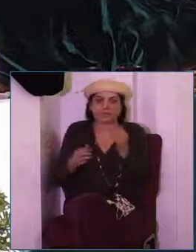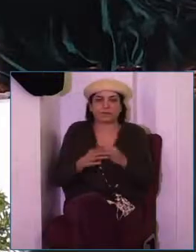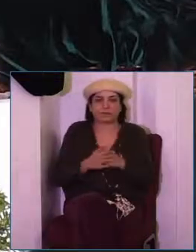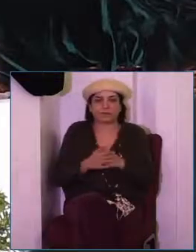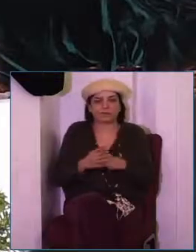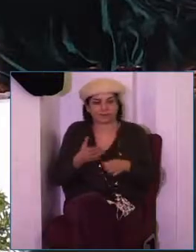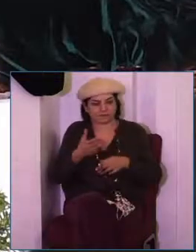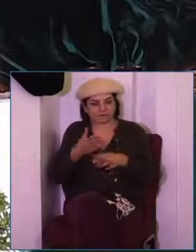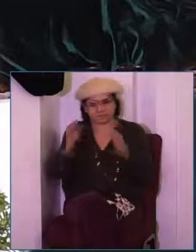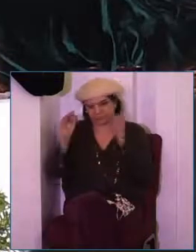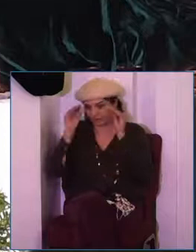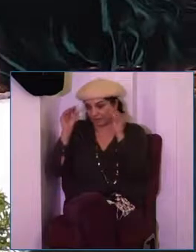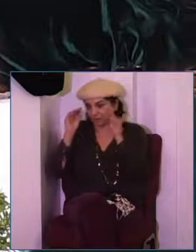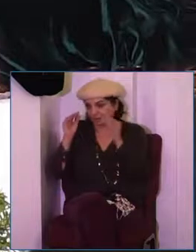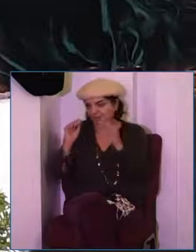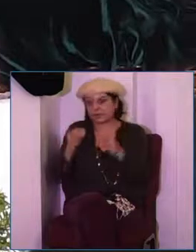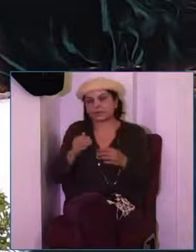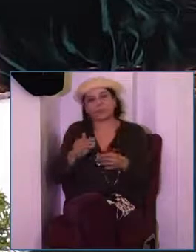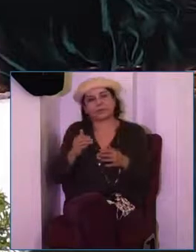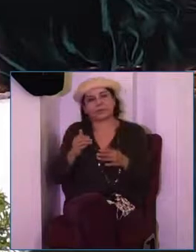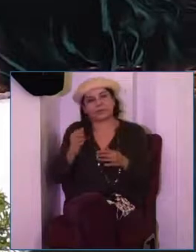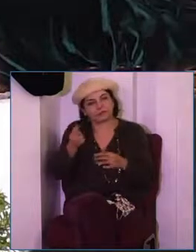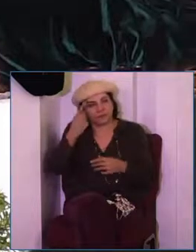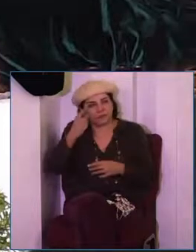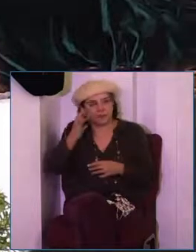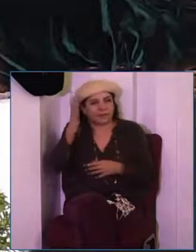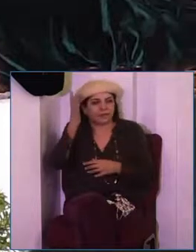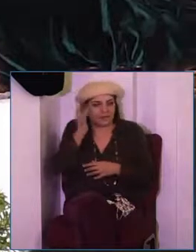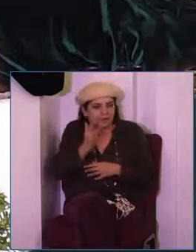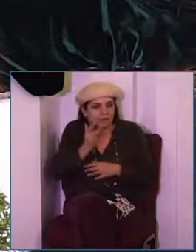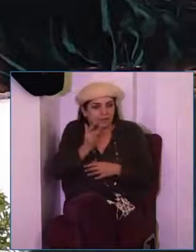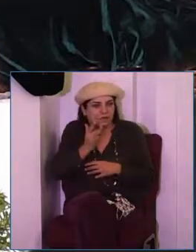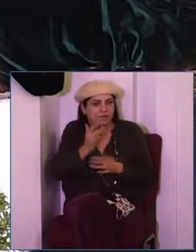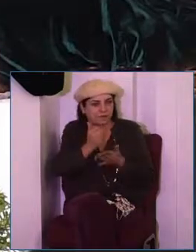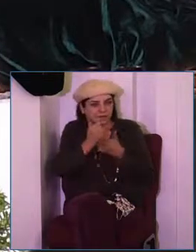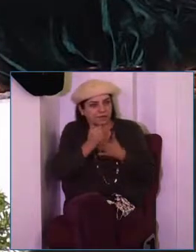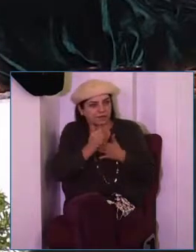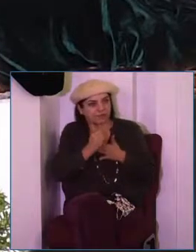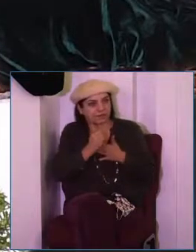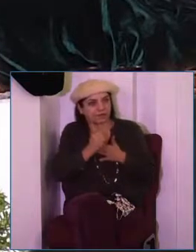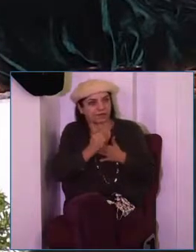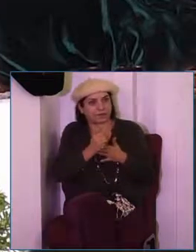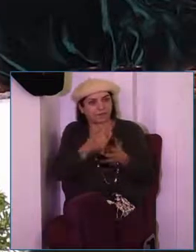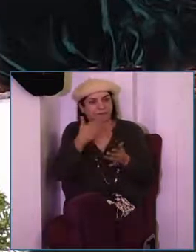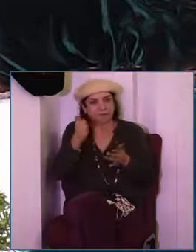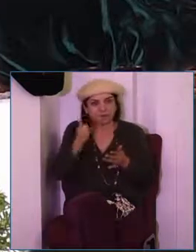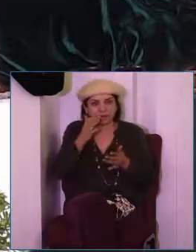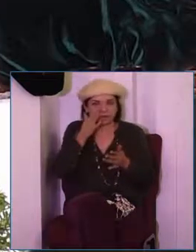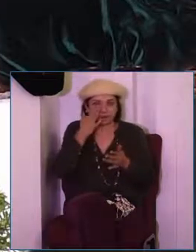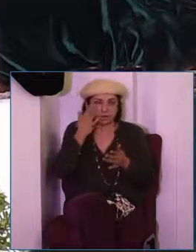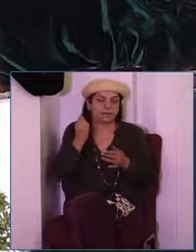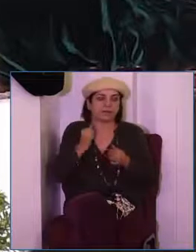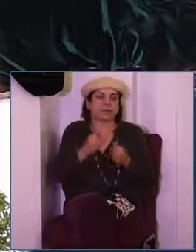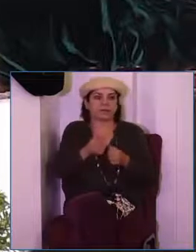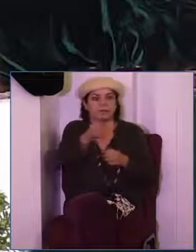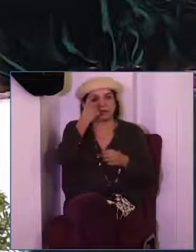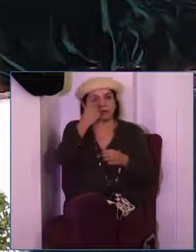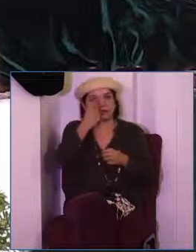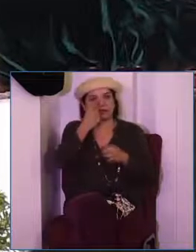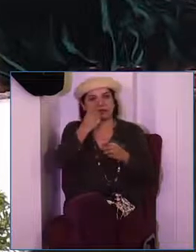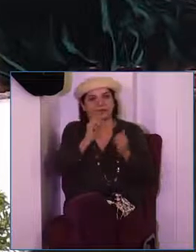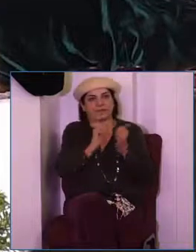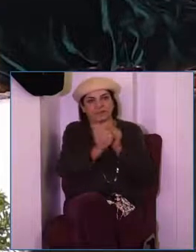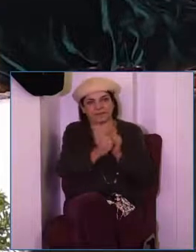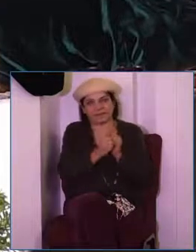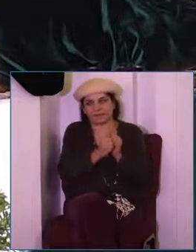why. Help us to better know the how. How to continue following Christ's